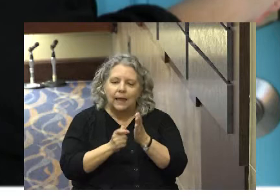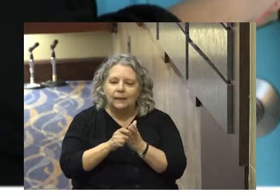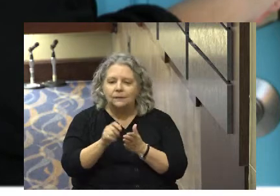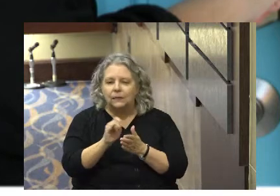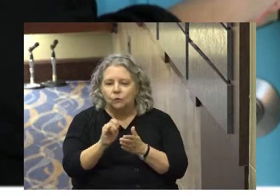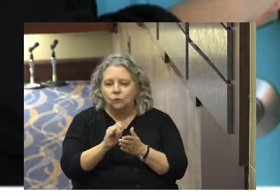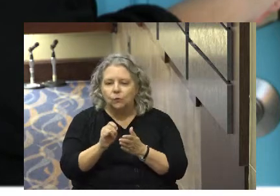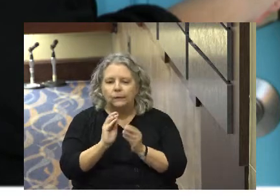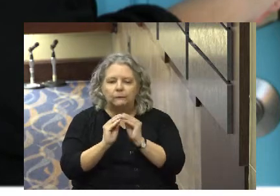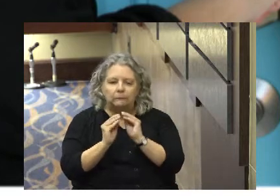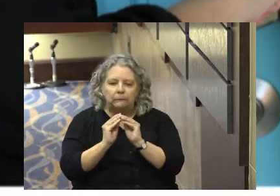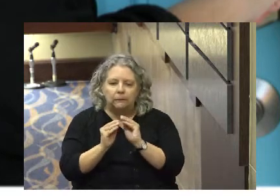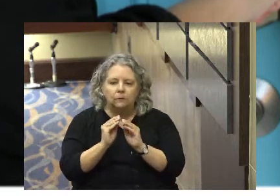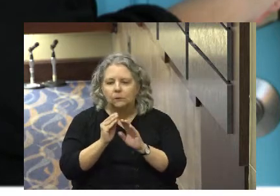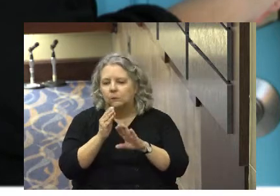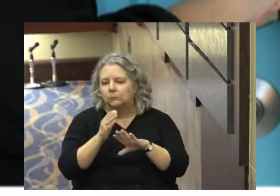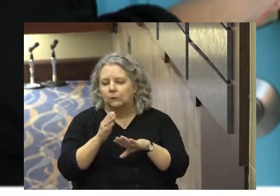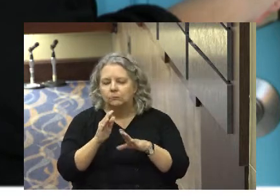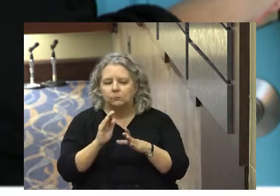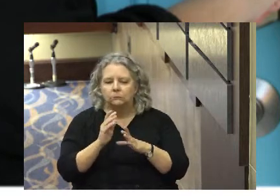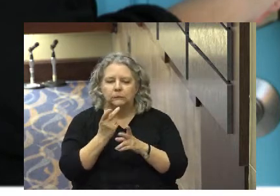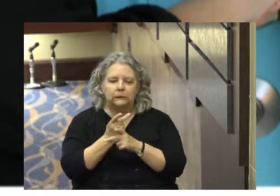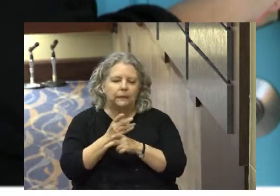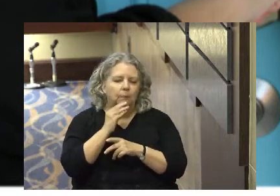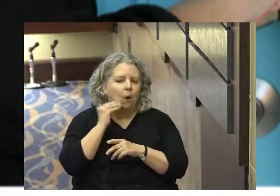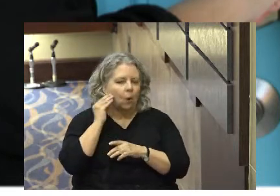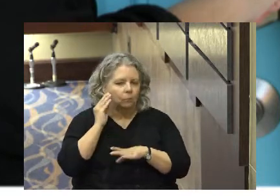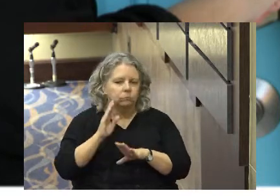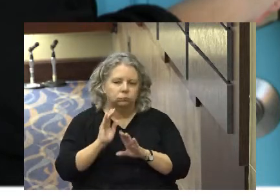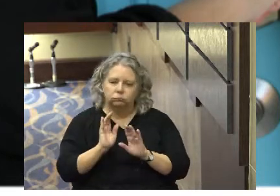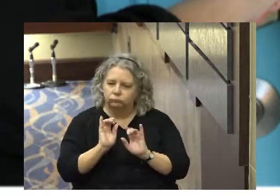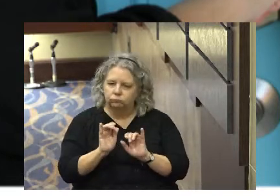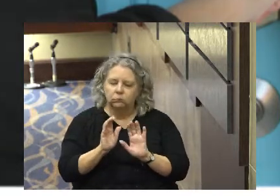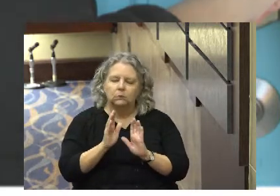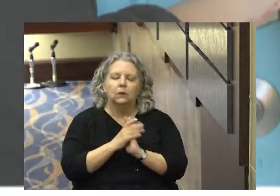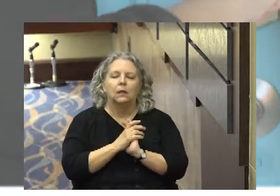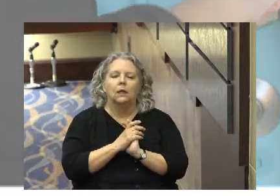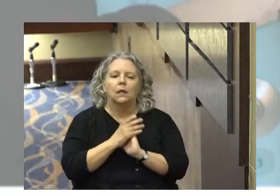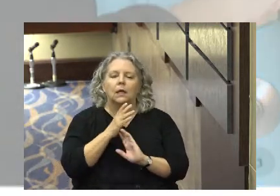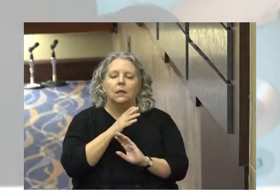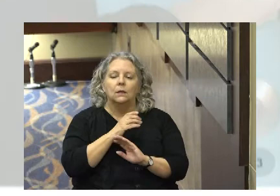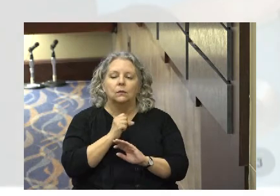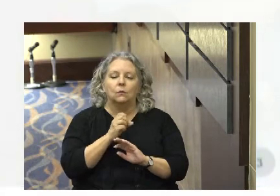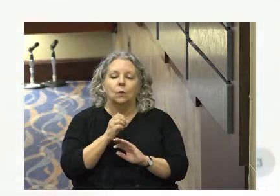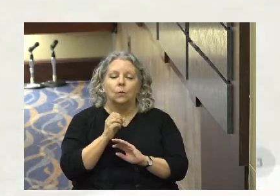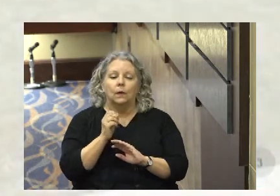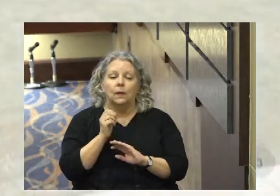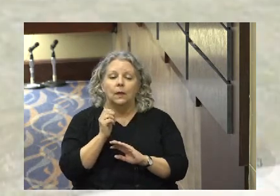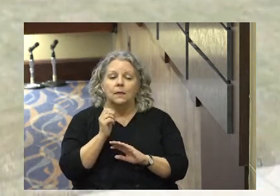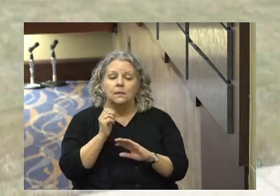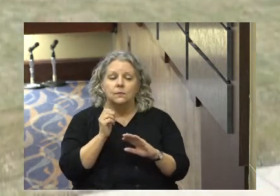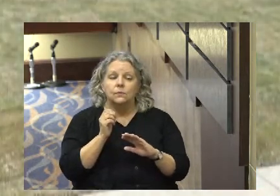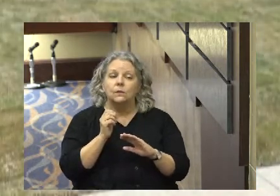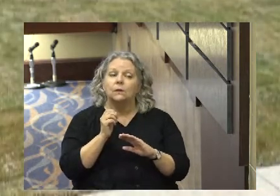maintenance. A Habitat homeowners partnership does not end when their home is built. Habitat families purchase their homes at cost